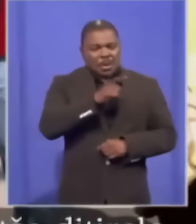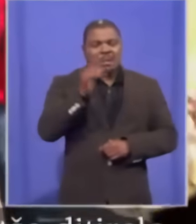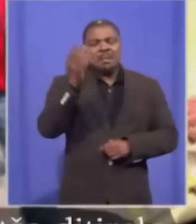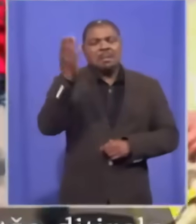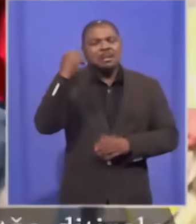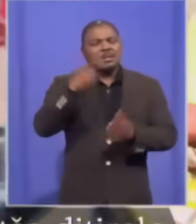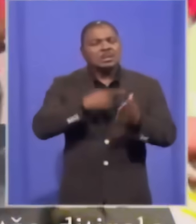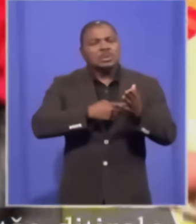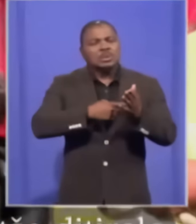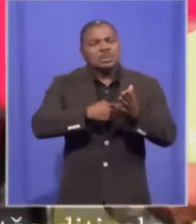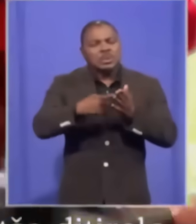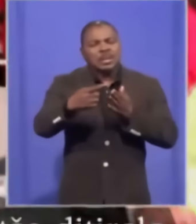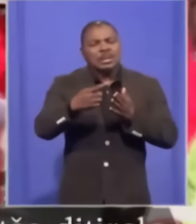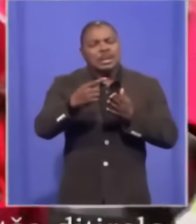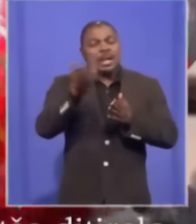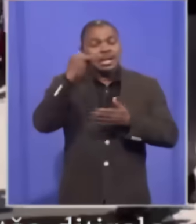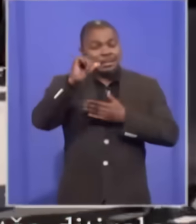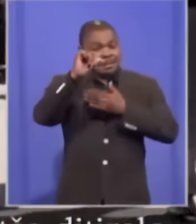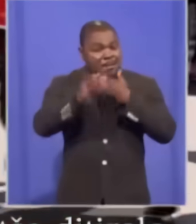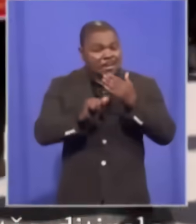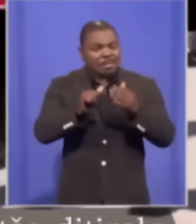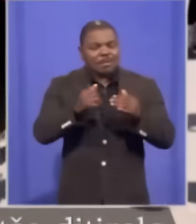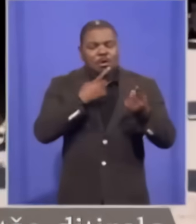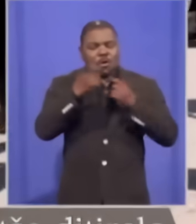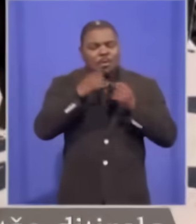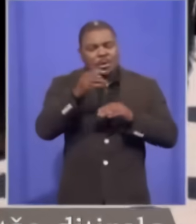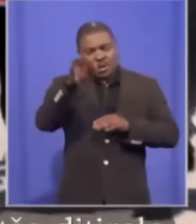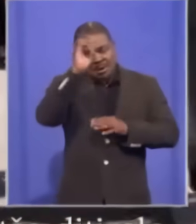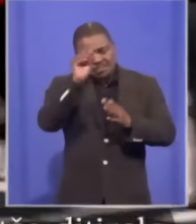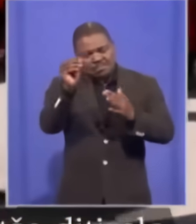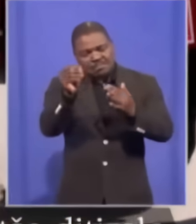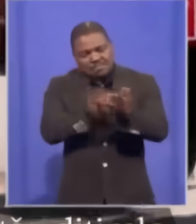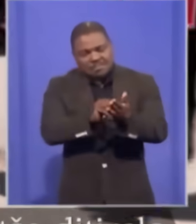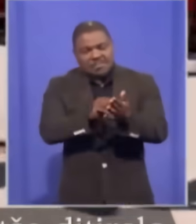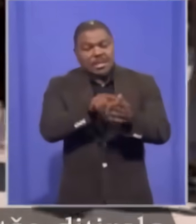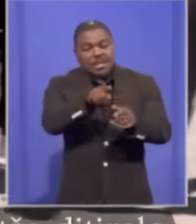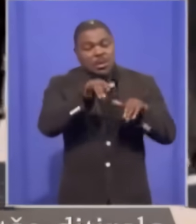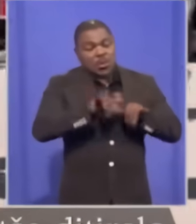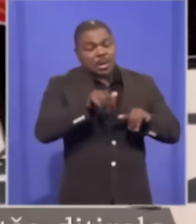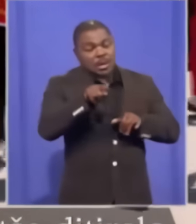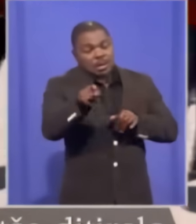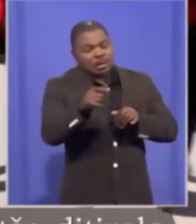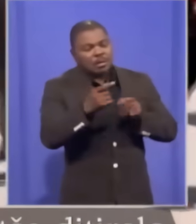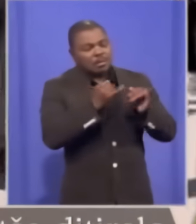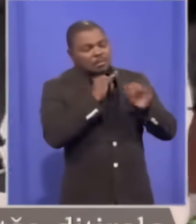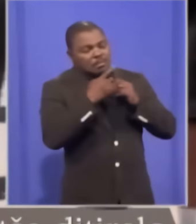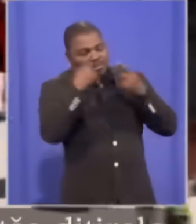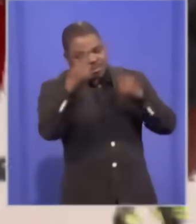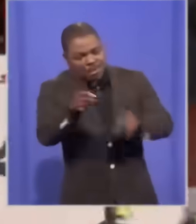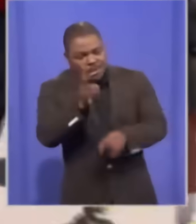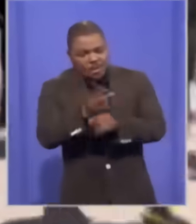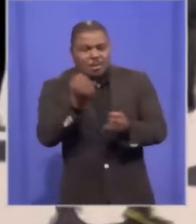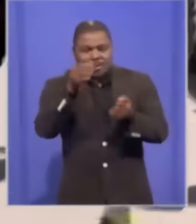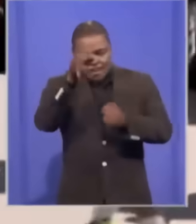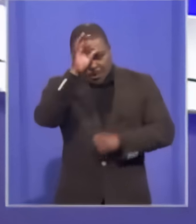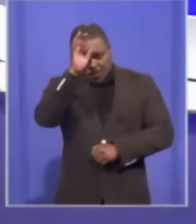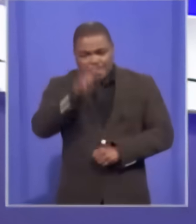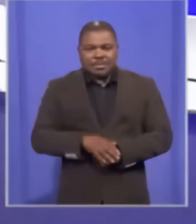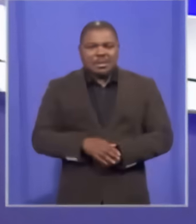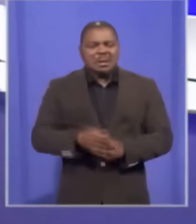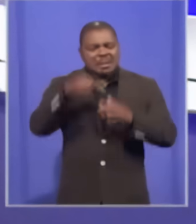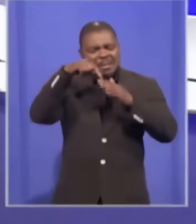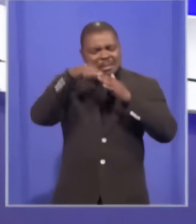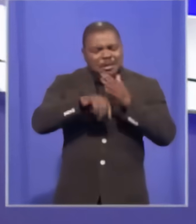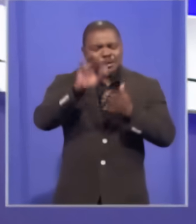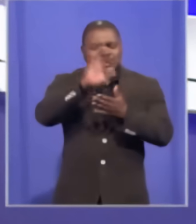kgweding ya go feta ba bolela gore ba sa letetšwe go bitšwa ke badira dinyakišišo molatong o. Go tšotša temana